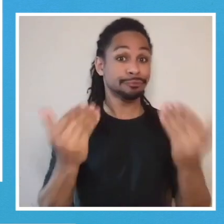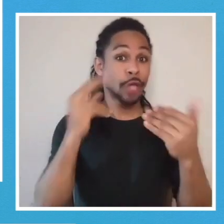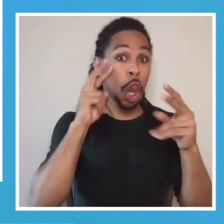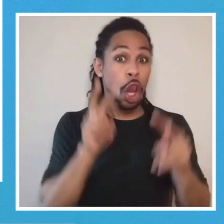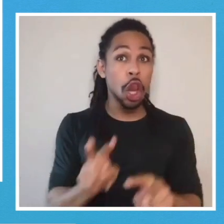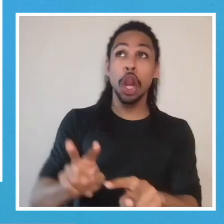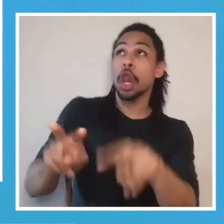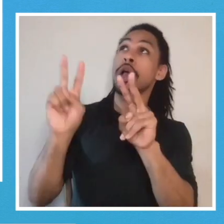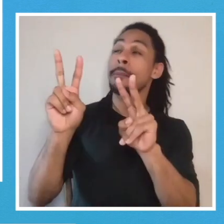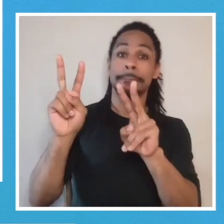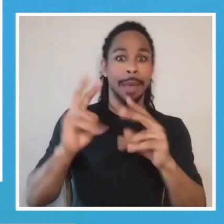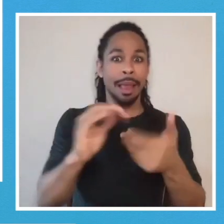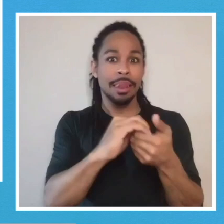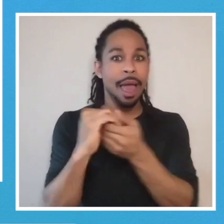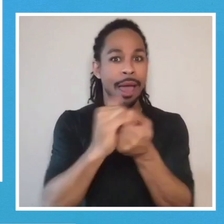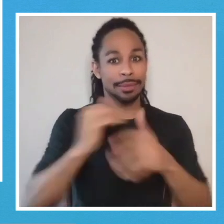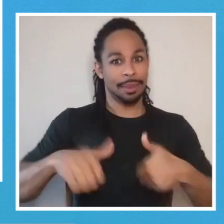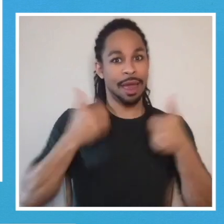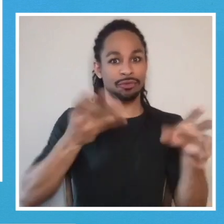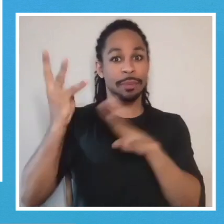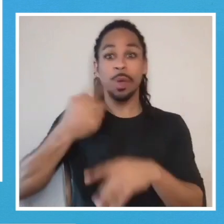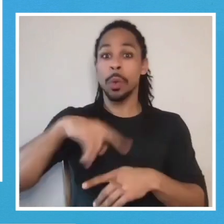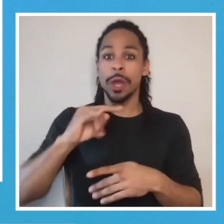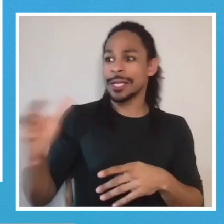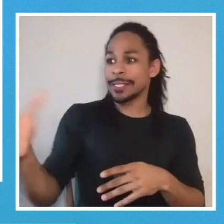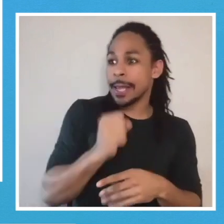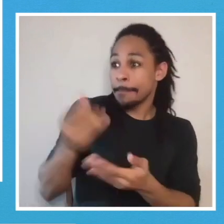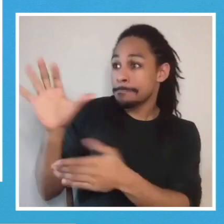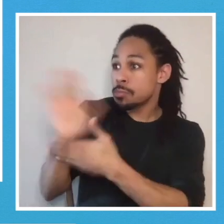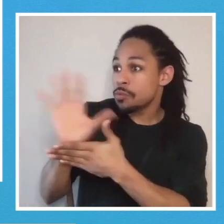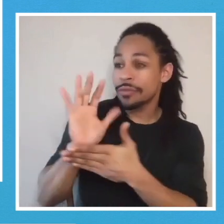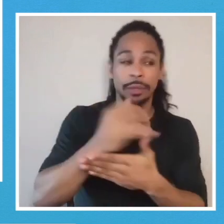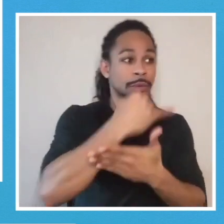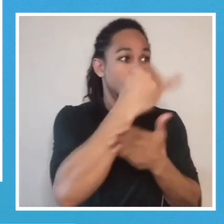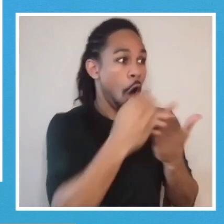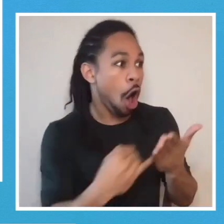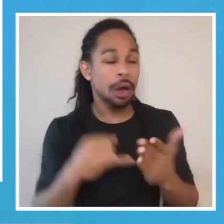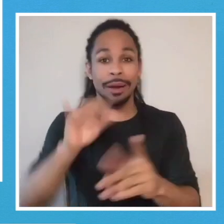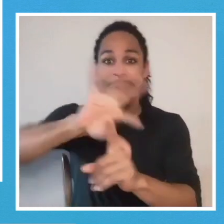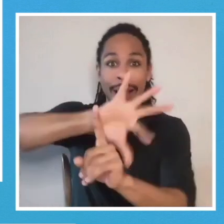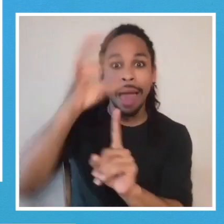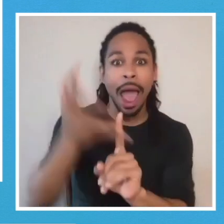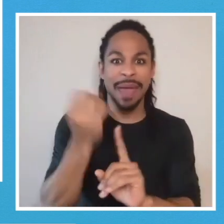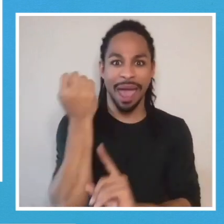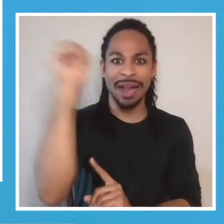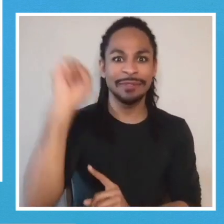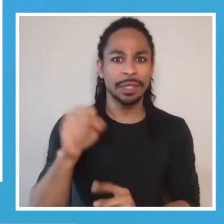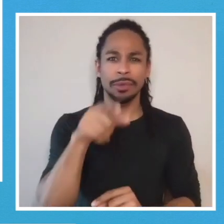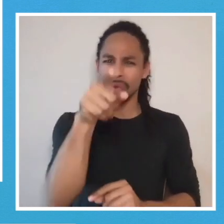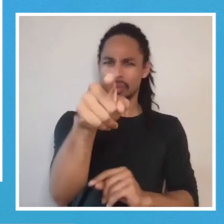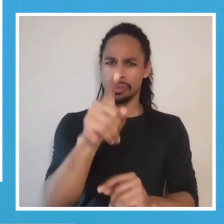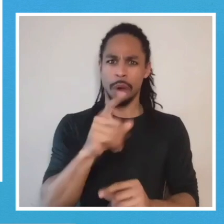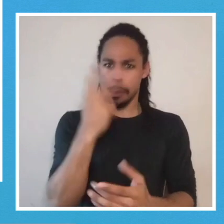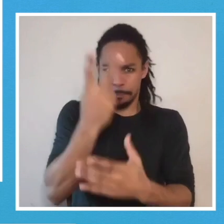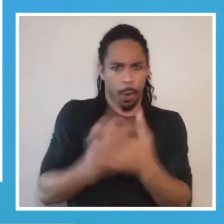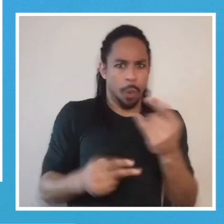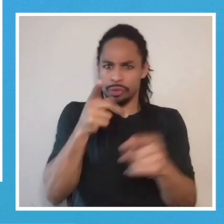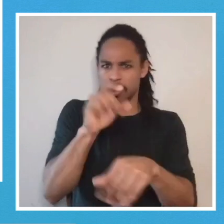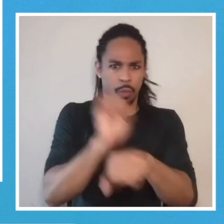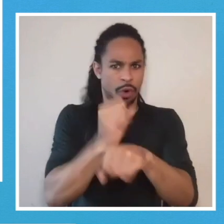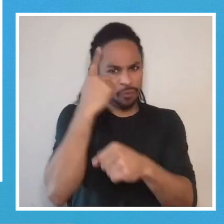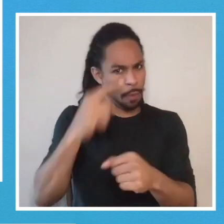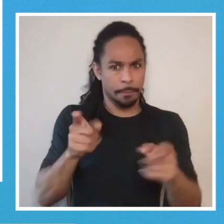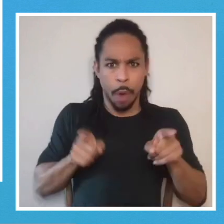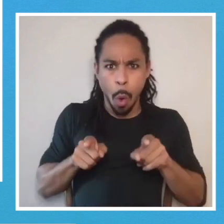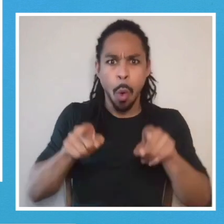blending movies, art, climate activism. You are both. Do you see yourself as part of a larger tradition